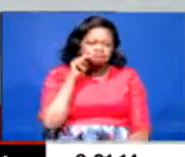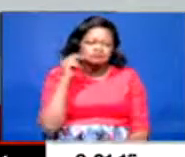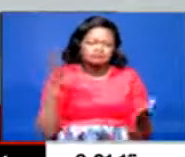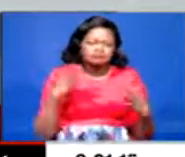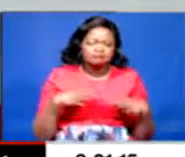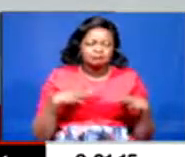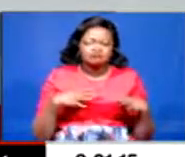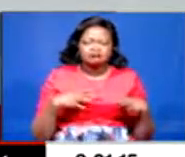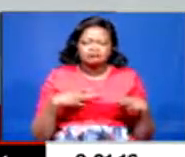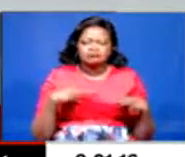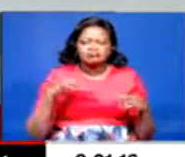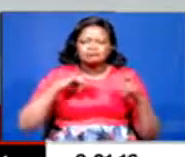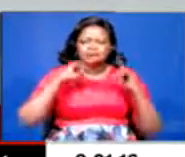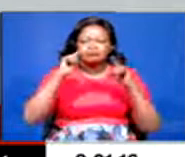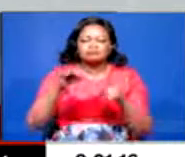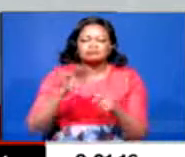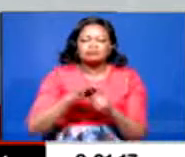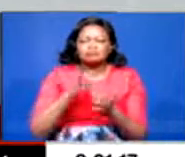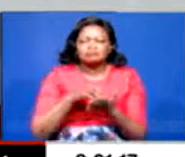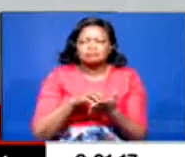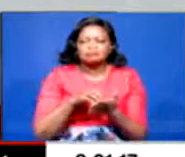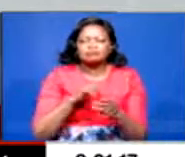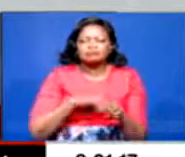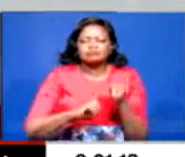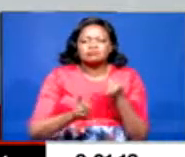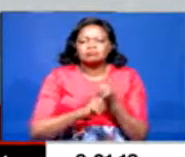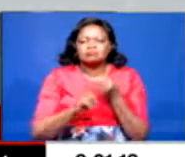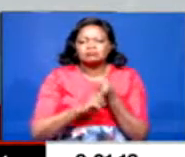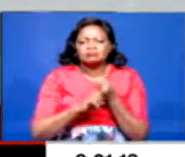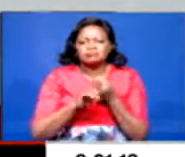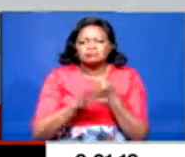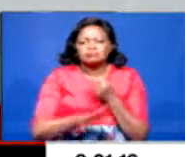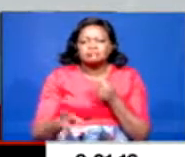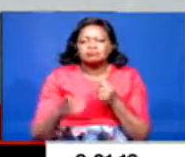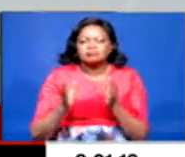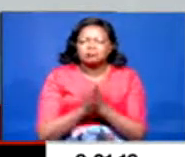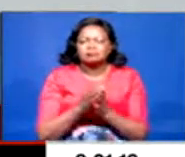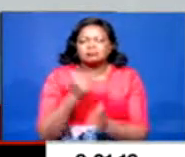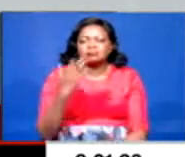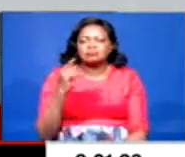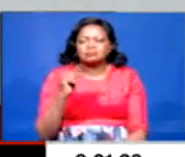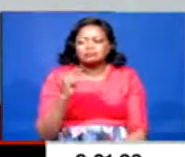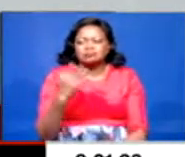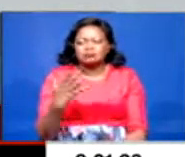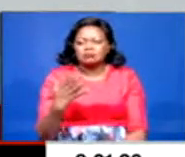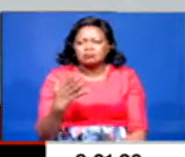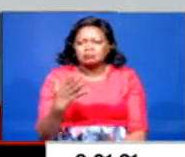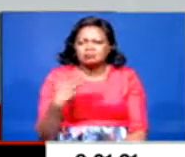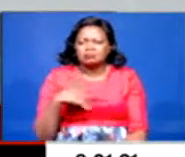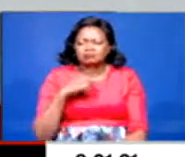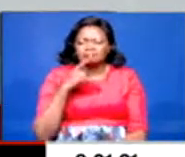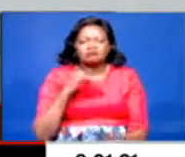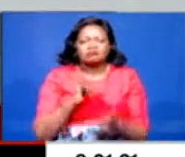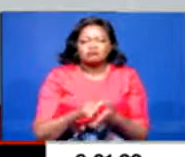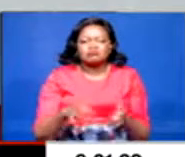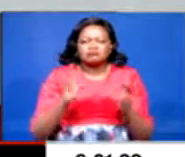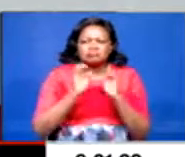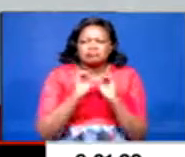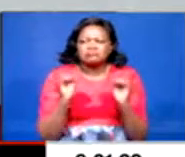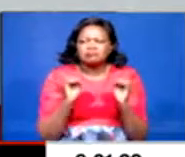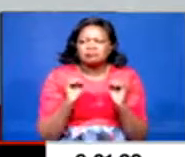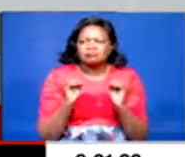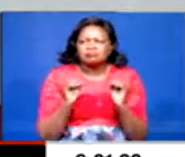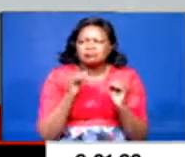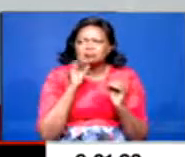to be going into the polling station at 6 a.m. and at 5:45, the IEBC says, you know what, I don't think we are ready. We are not going to vote today.